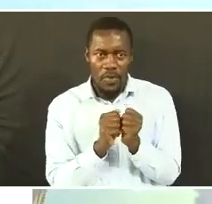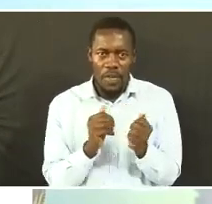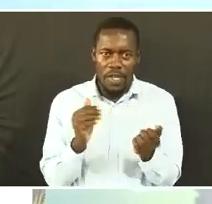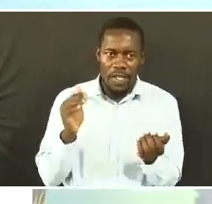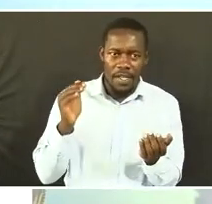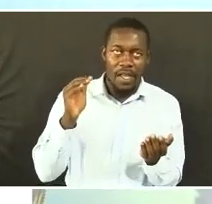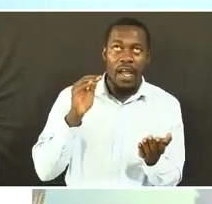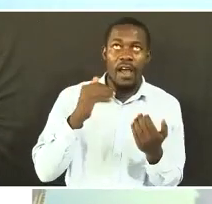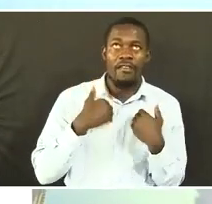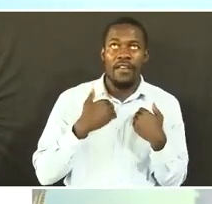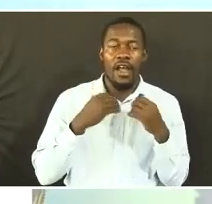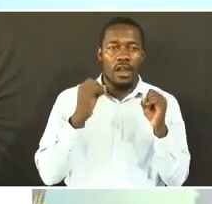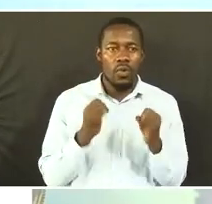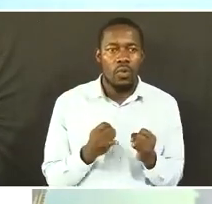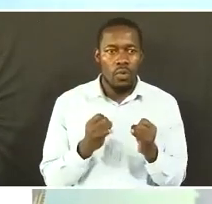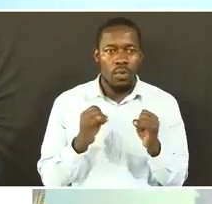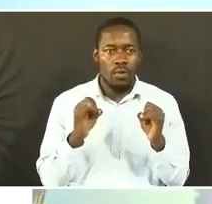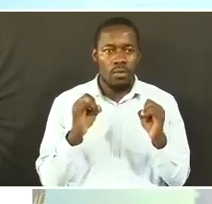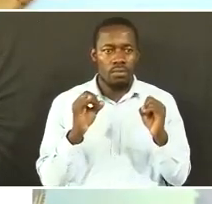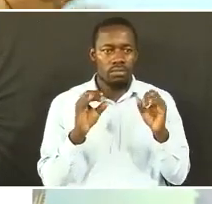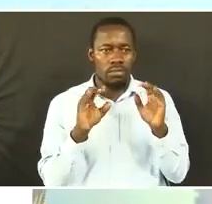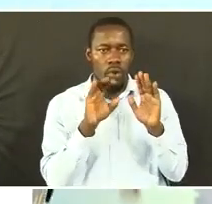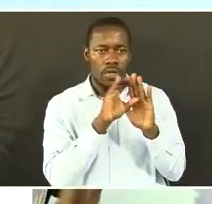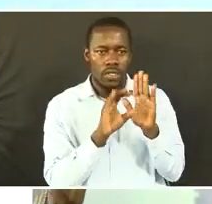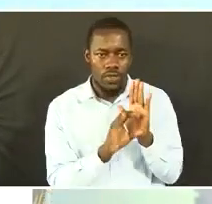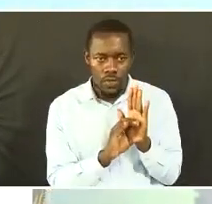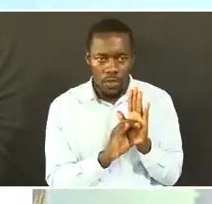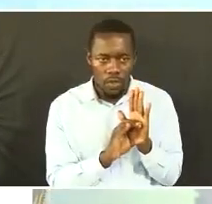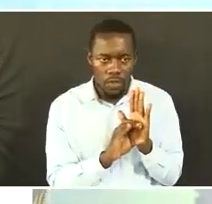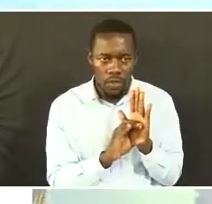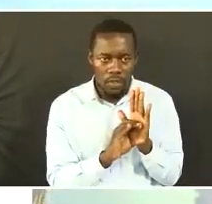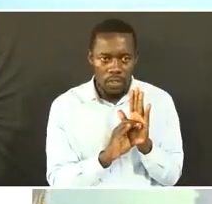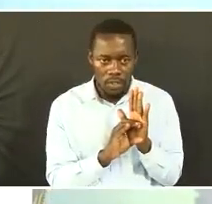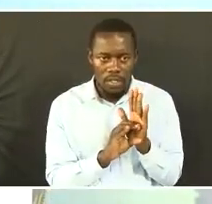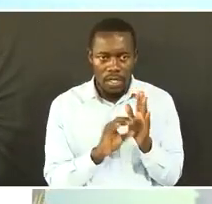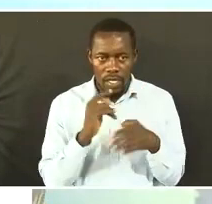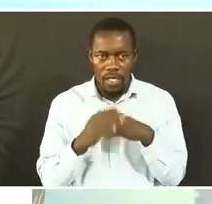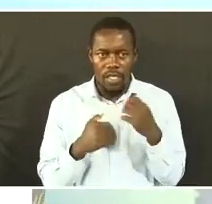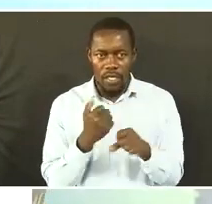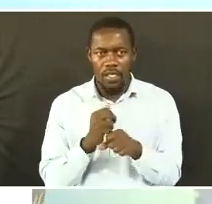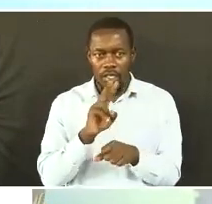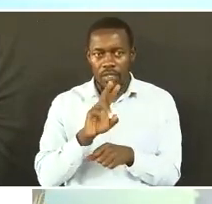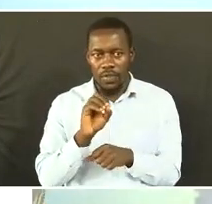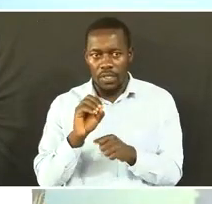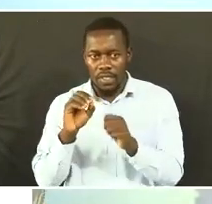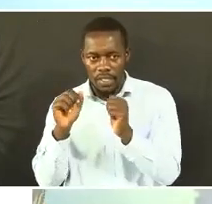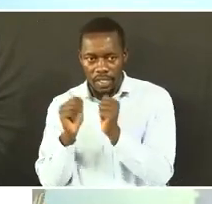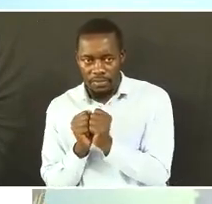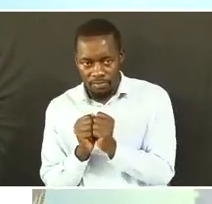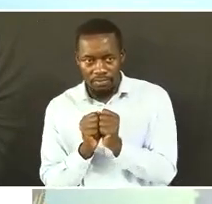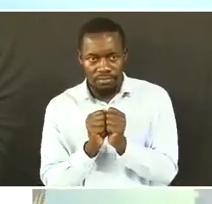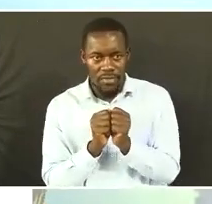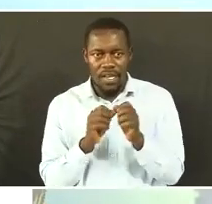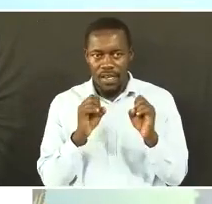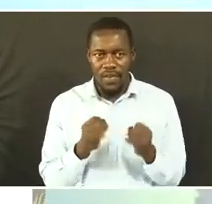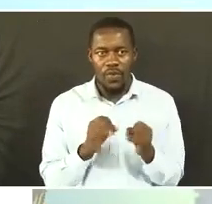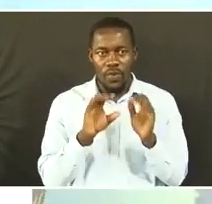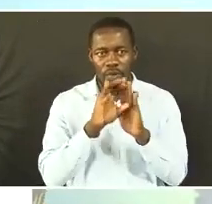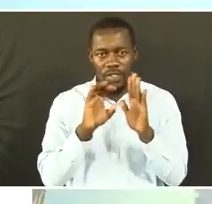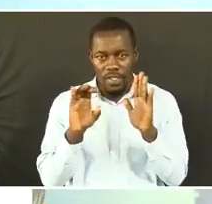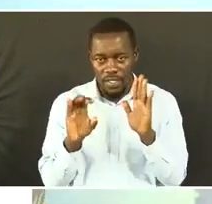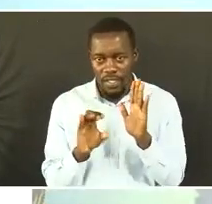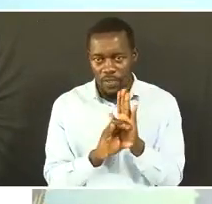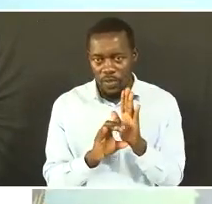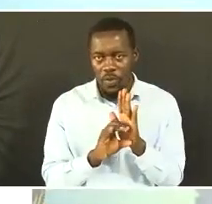a new order. And that document begins very beautifully, proclaiming in poetic language, as A.G. Githumwigai,